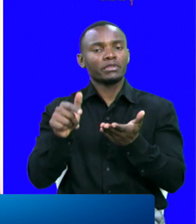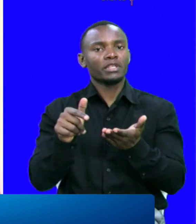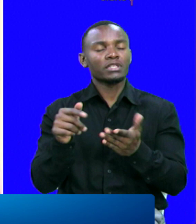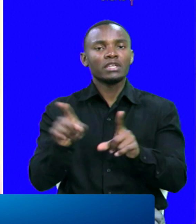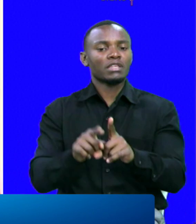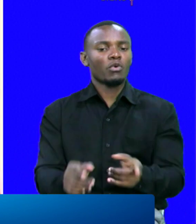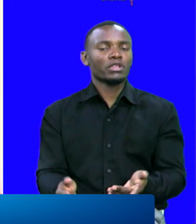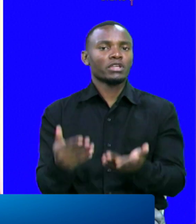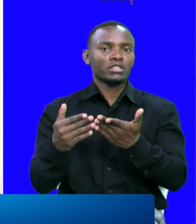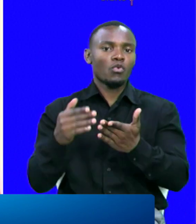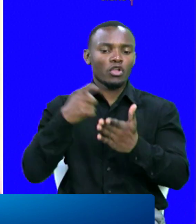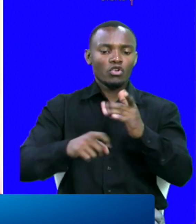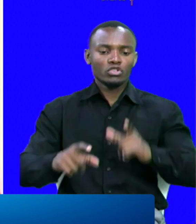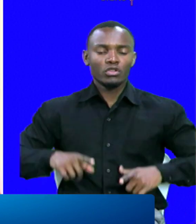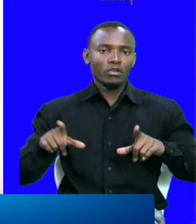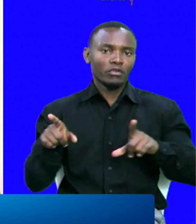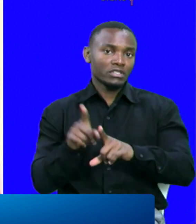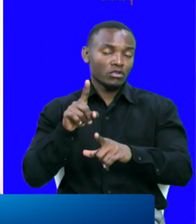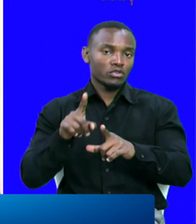bags, thanks,